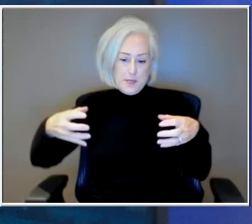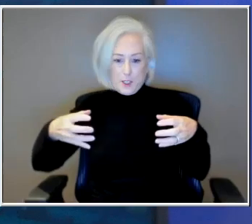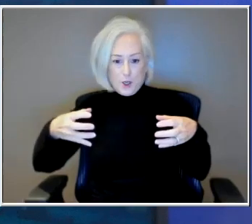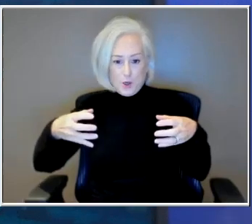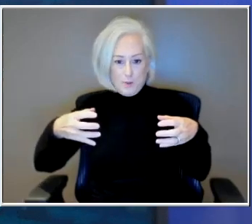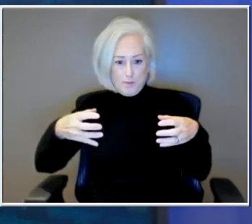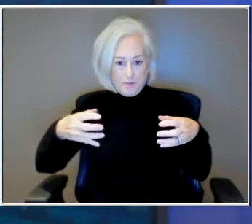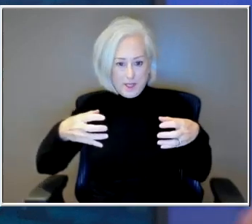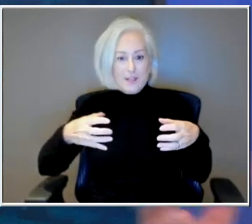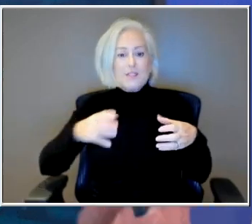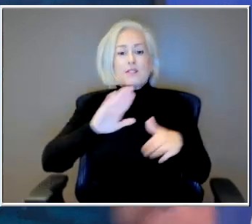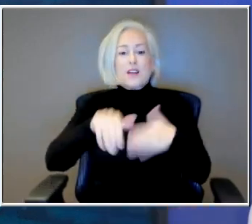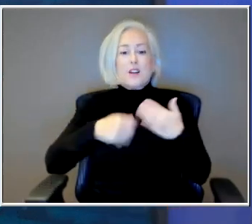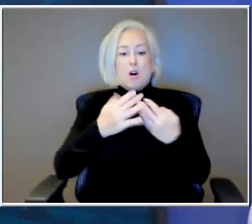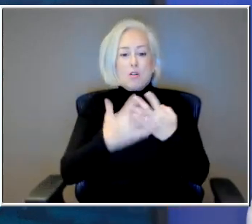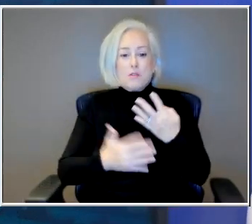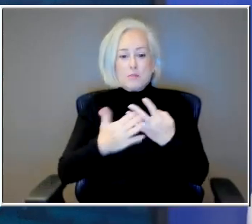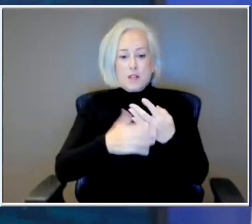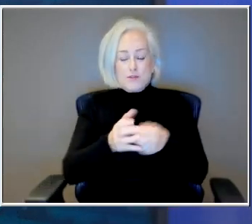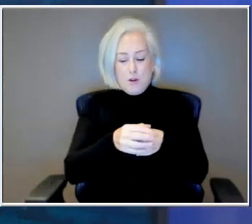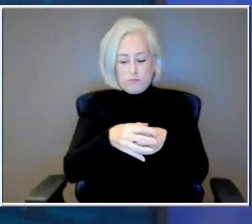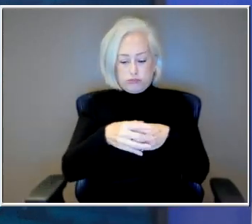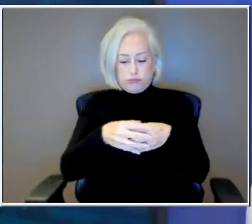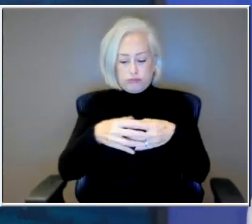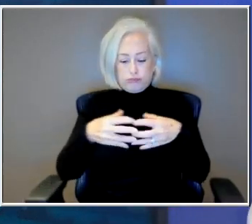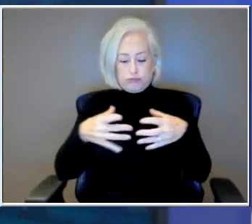blood flow, then it just generates and regenerates, it gets